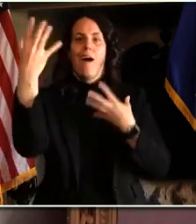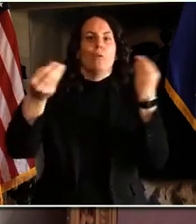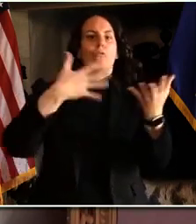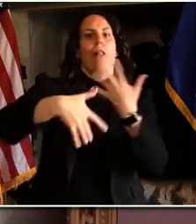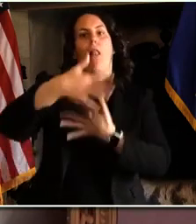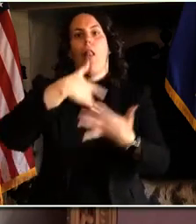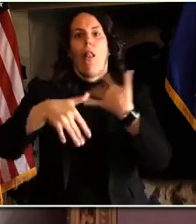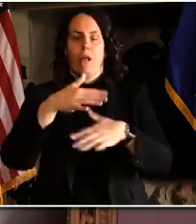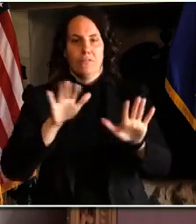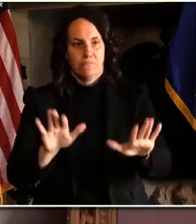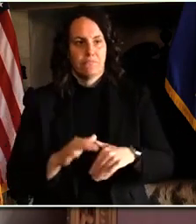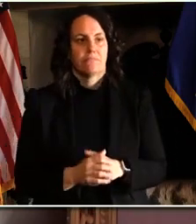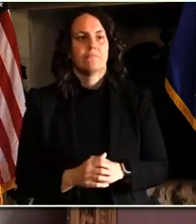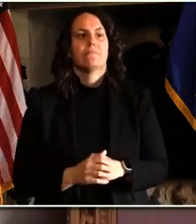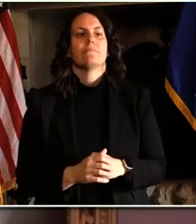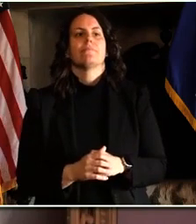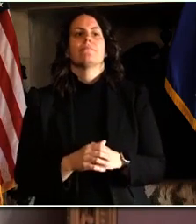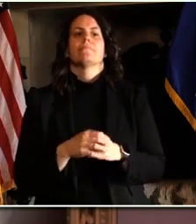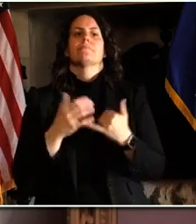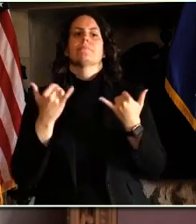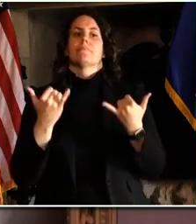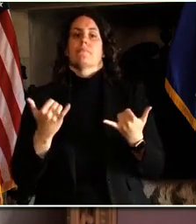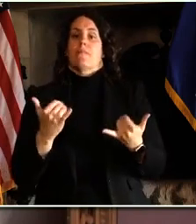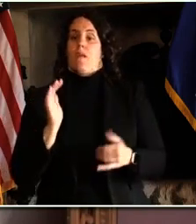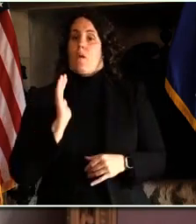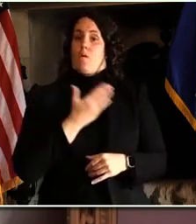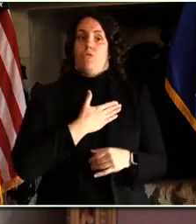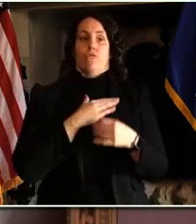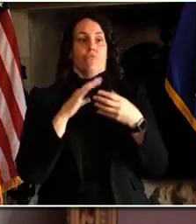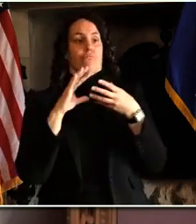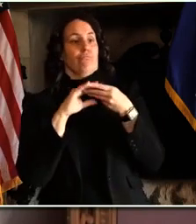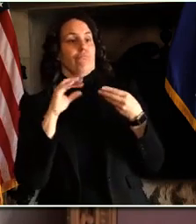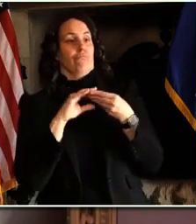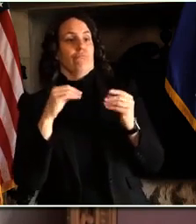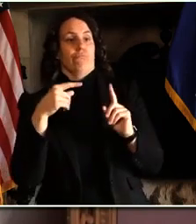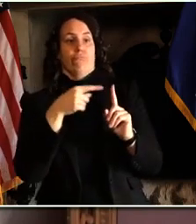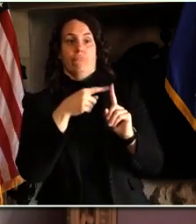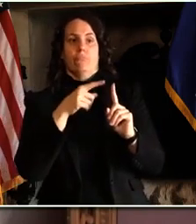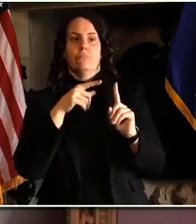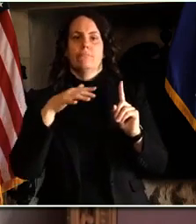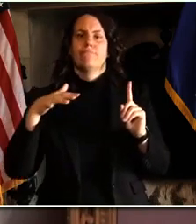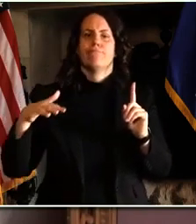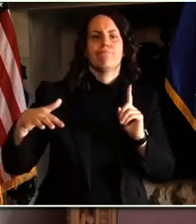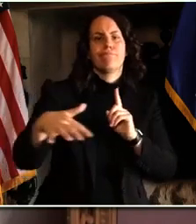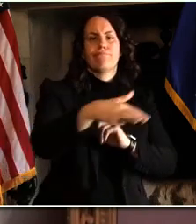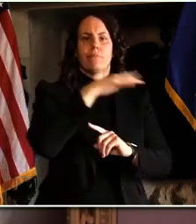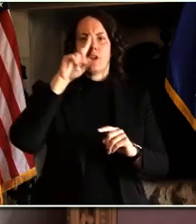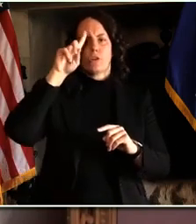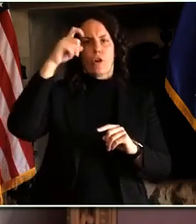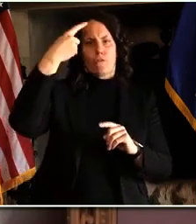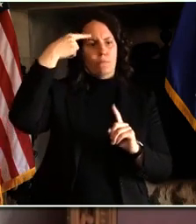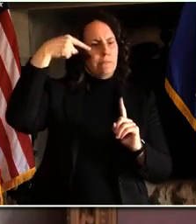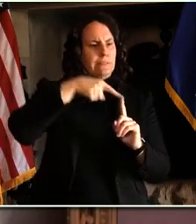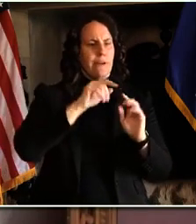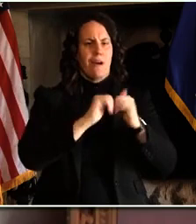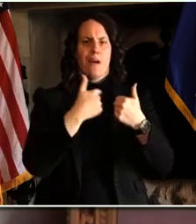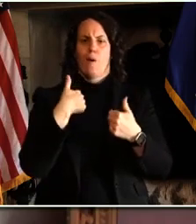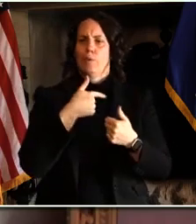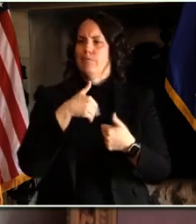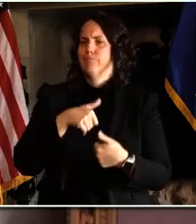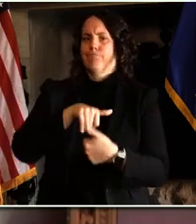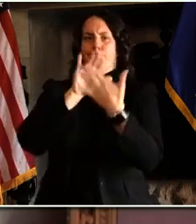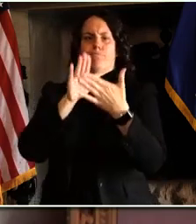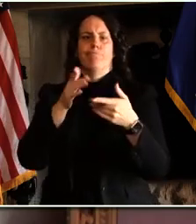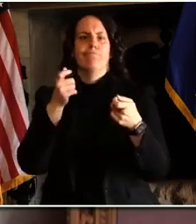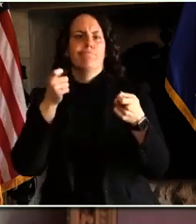Wisconsin's 24/7 Wisconsin state government response to COVID-19. State agencies, along